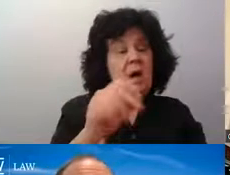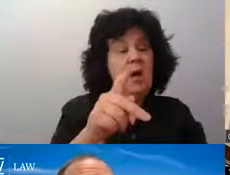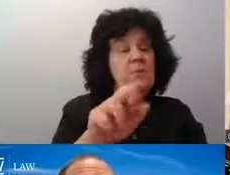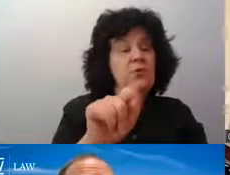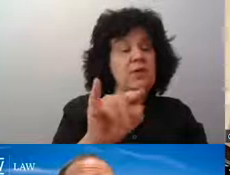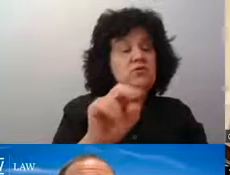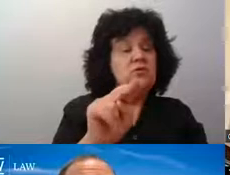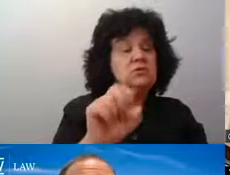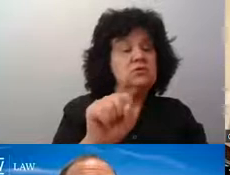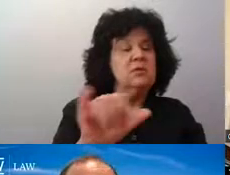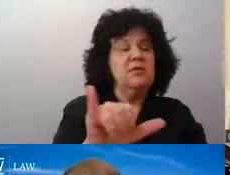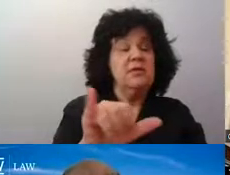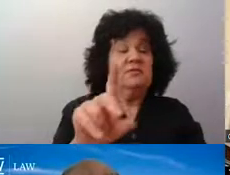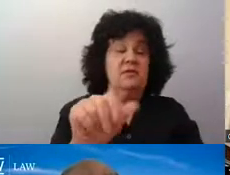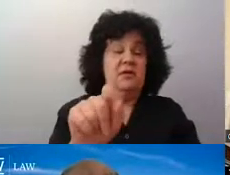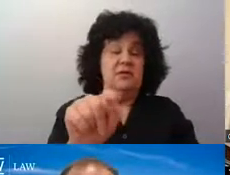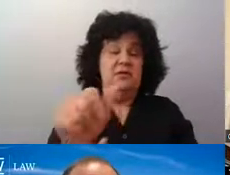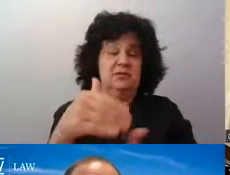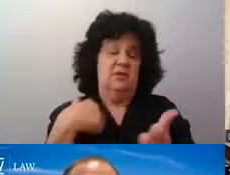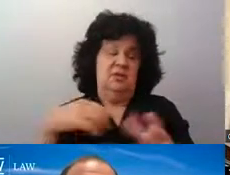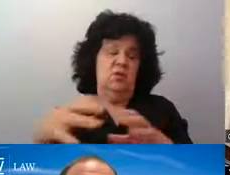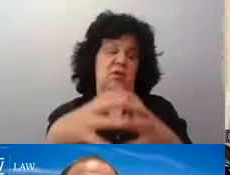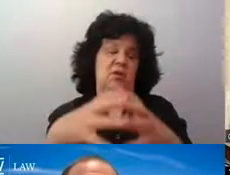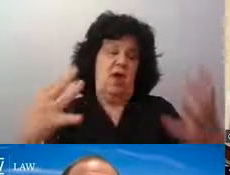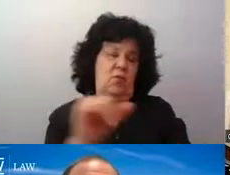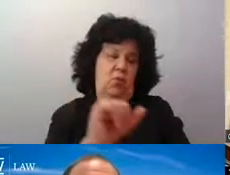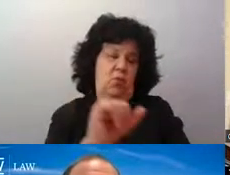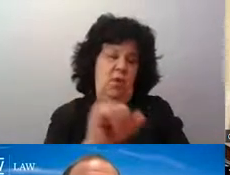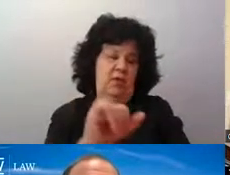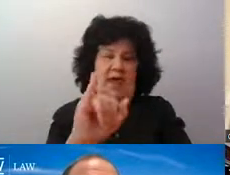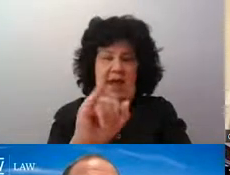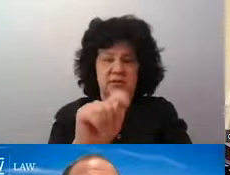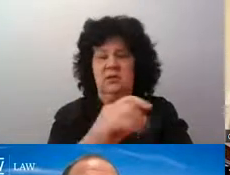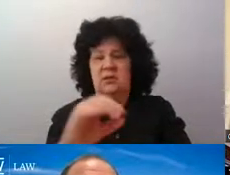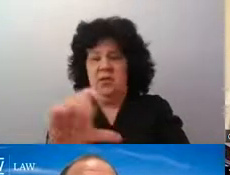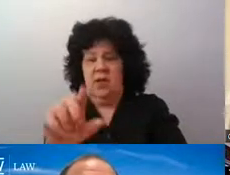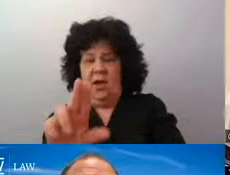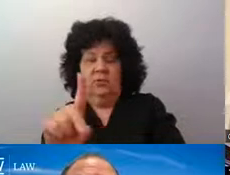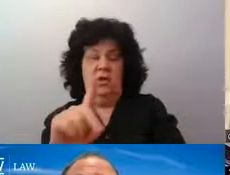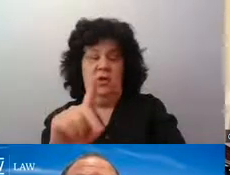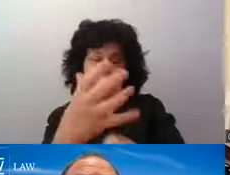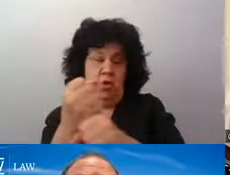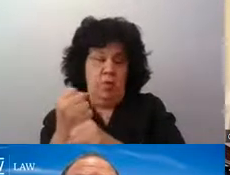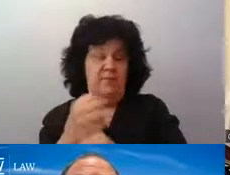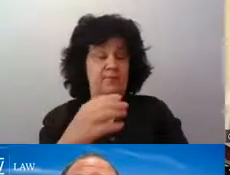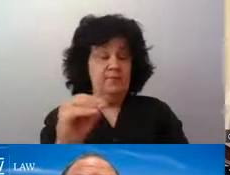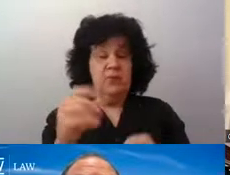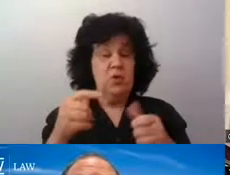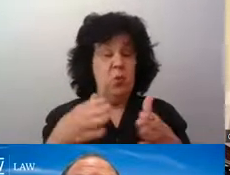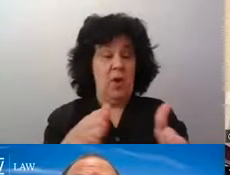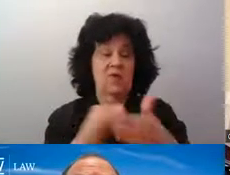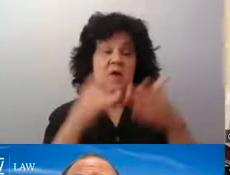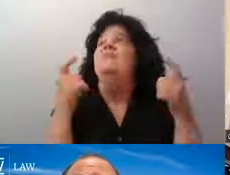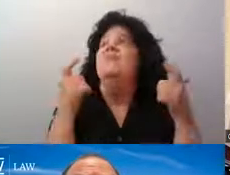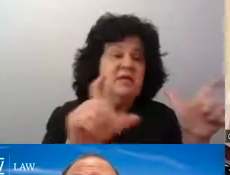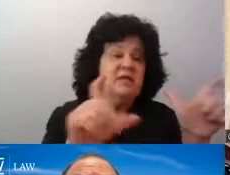centers? I do a lot of work in cloud and IT procurement, and the fashion and means by which these huge